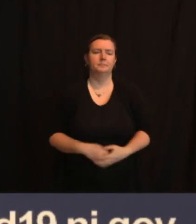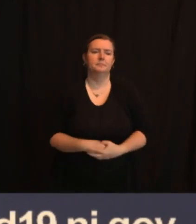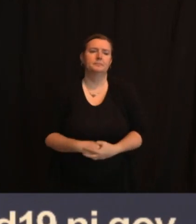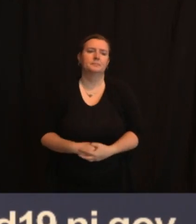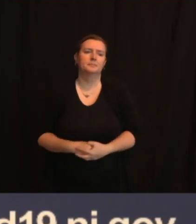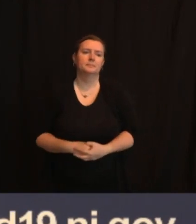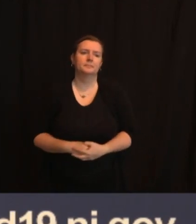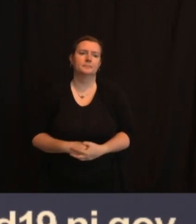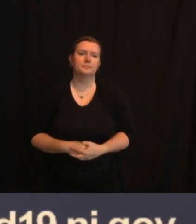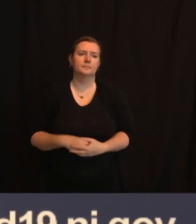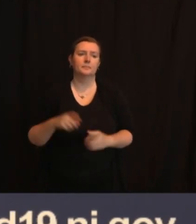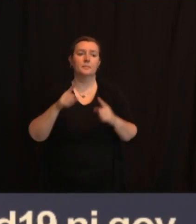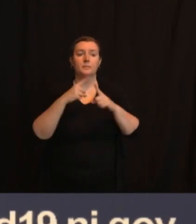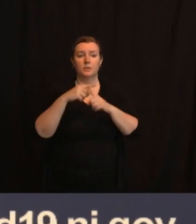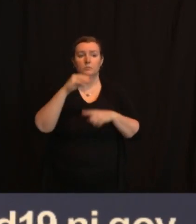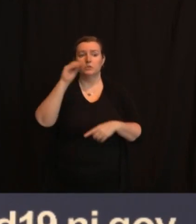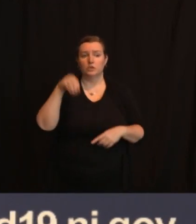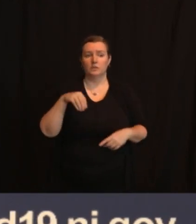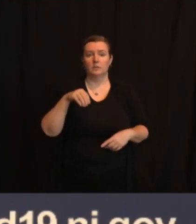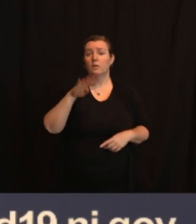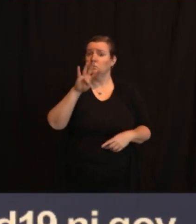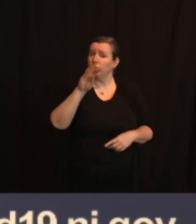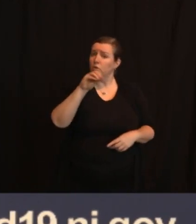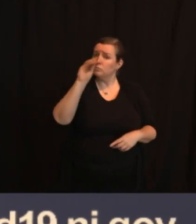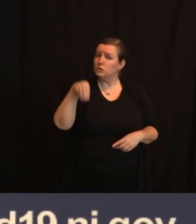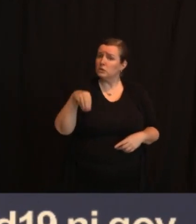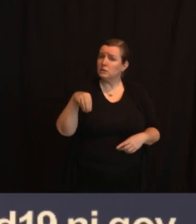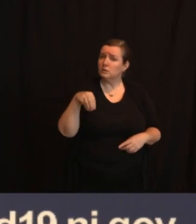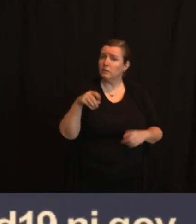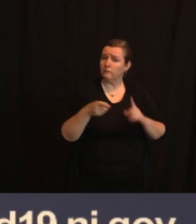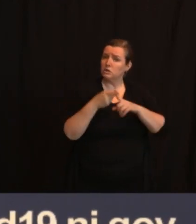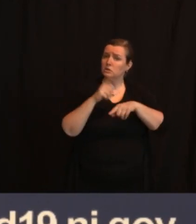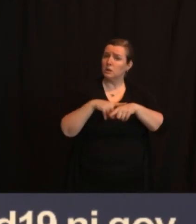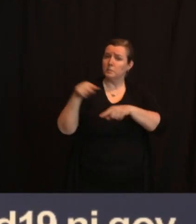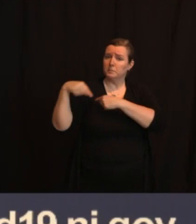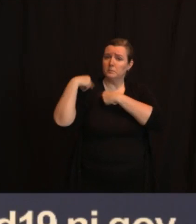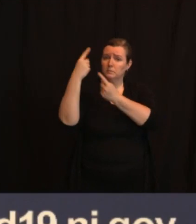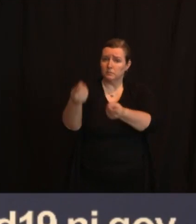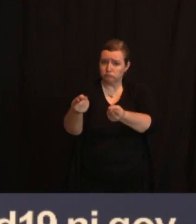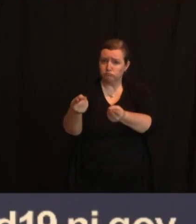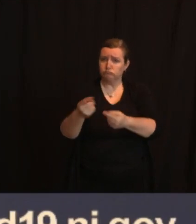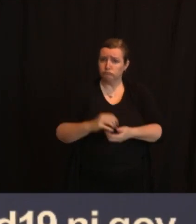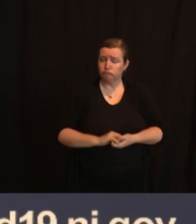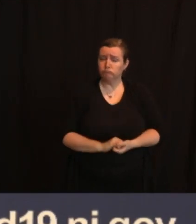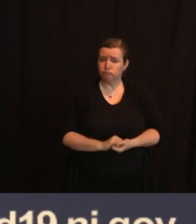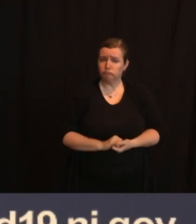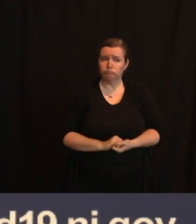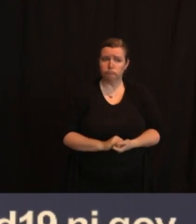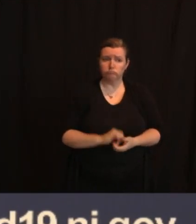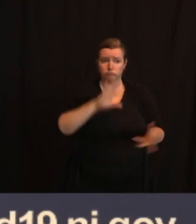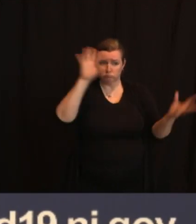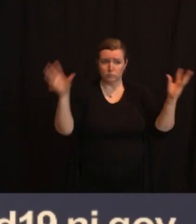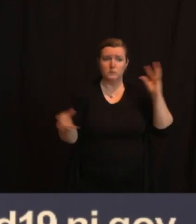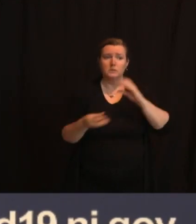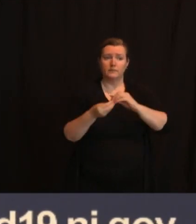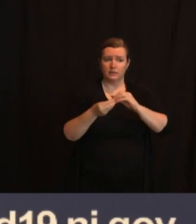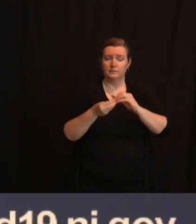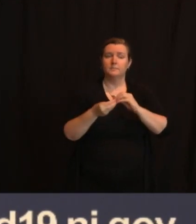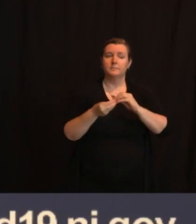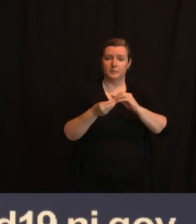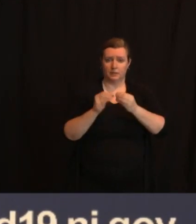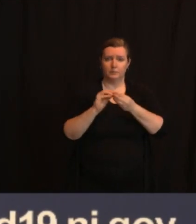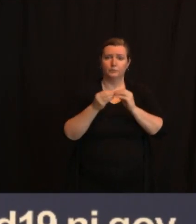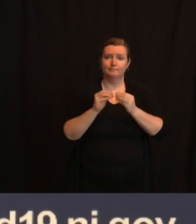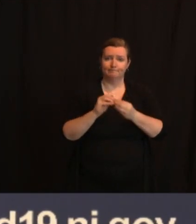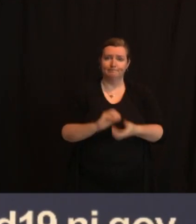Judy, right? And Ed, you'd remind us that that's a cumulative number, so the spot numbers